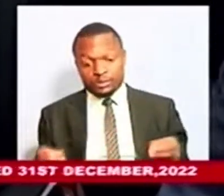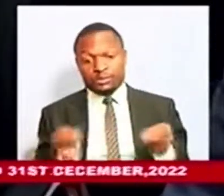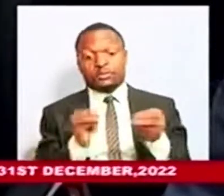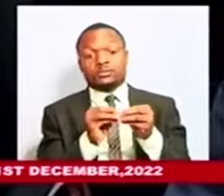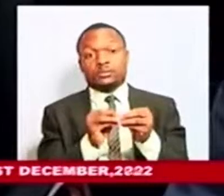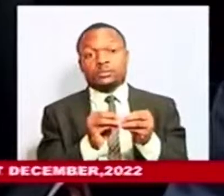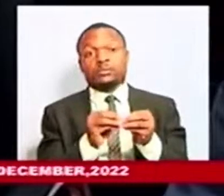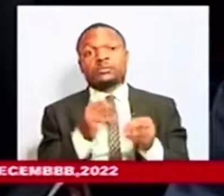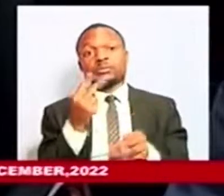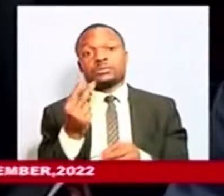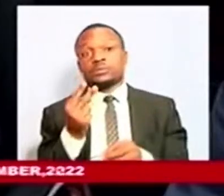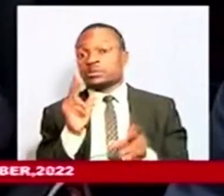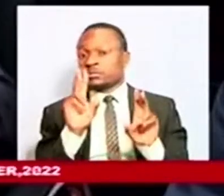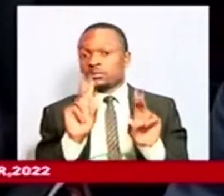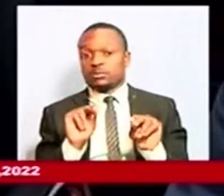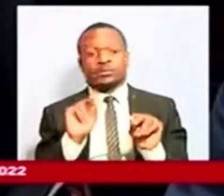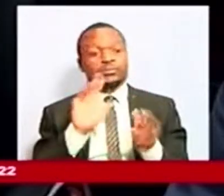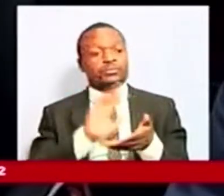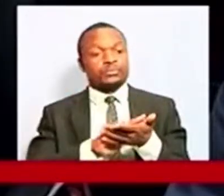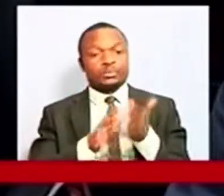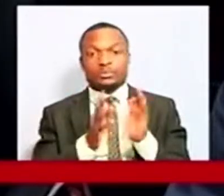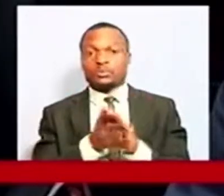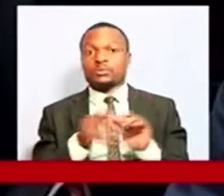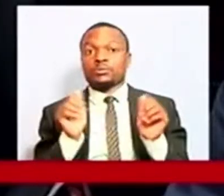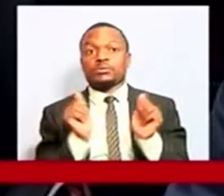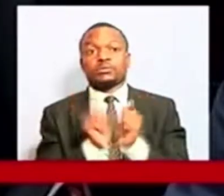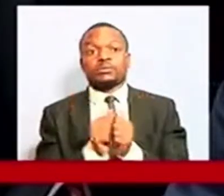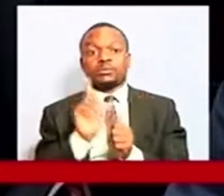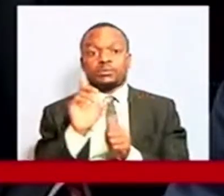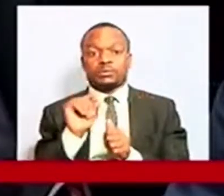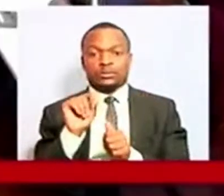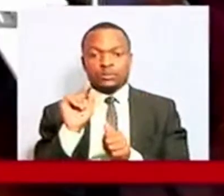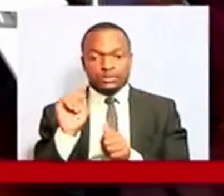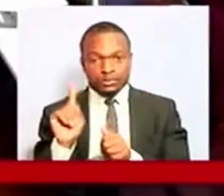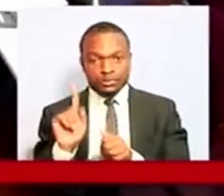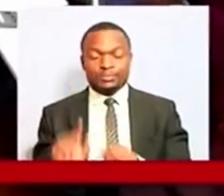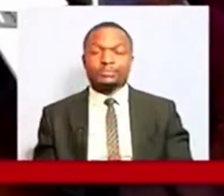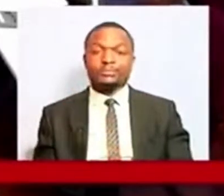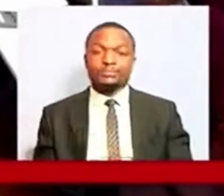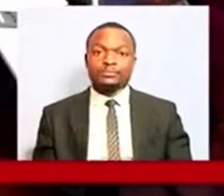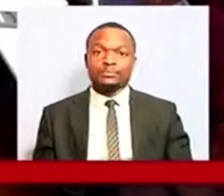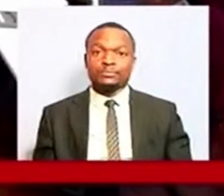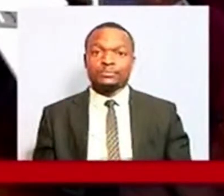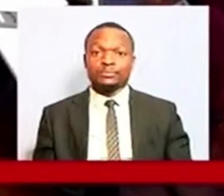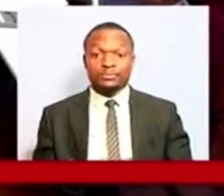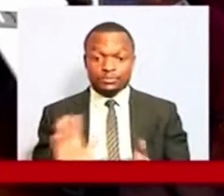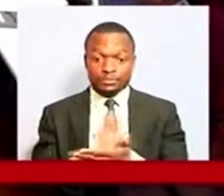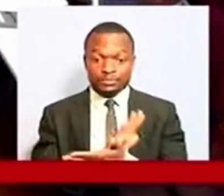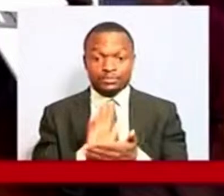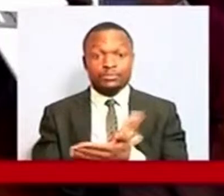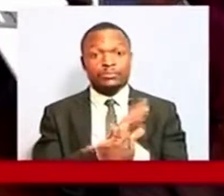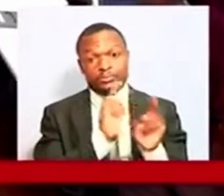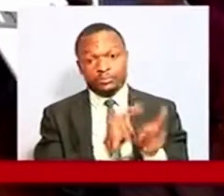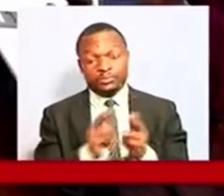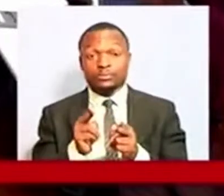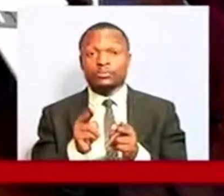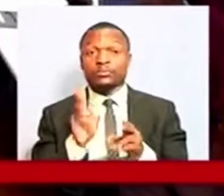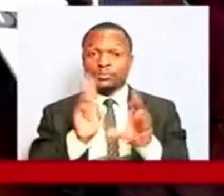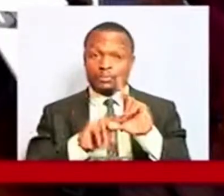no mixing with the 2021. A quick response.